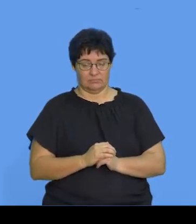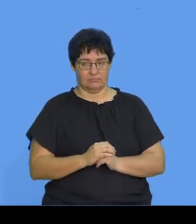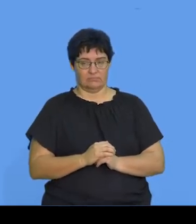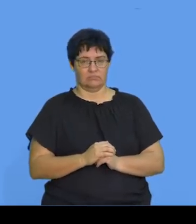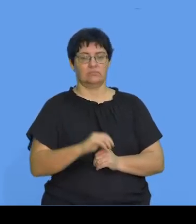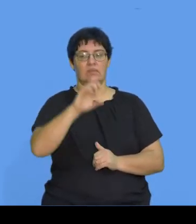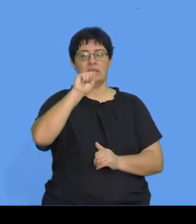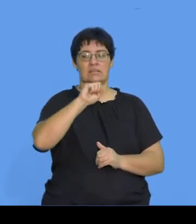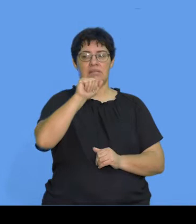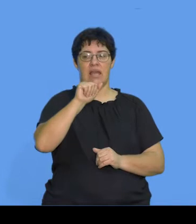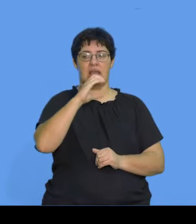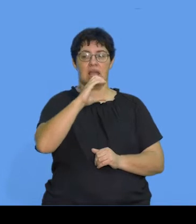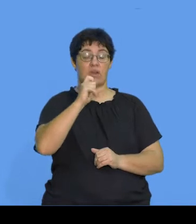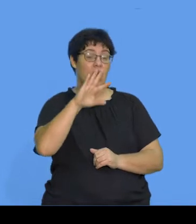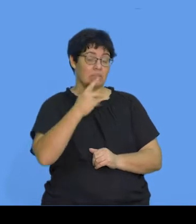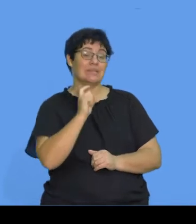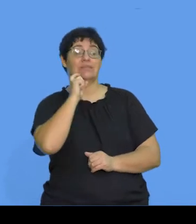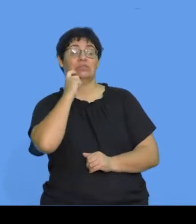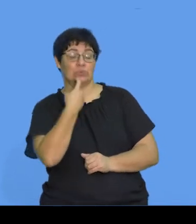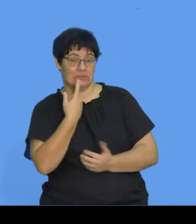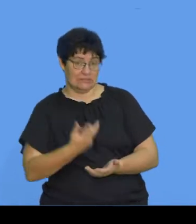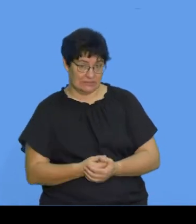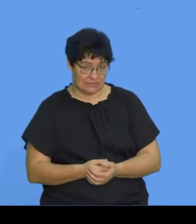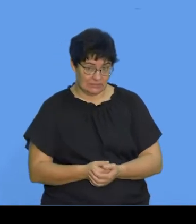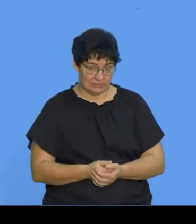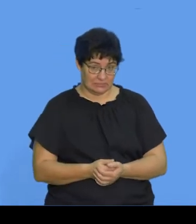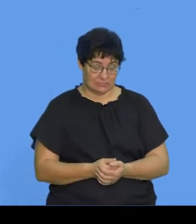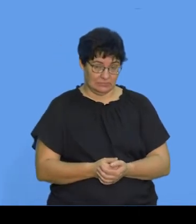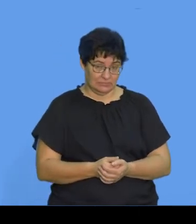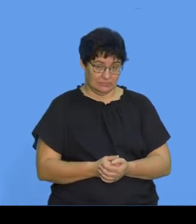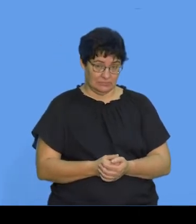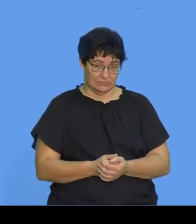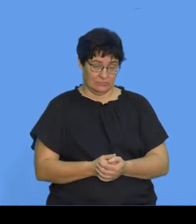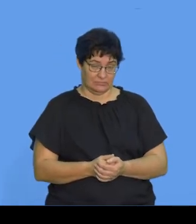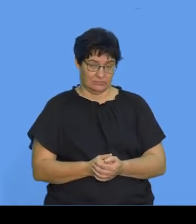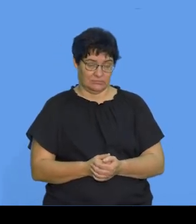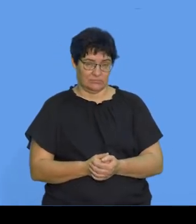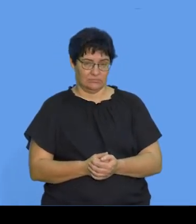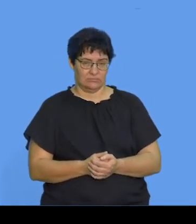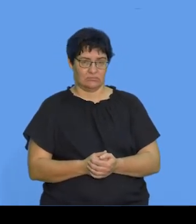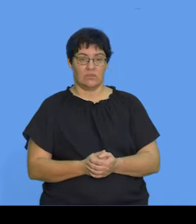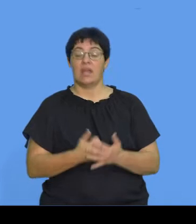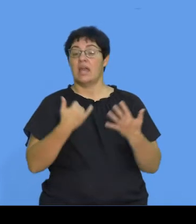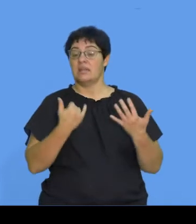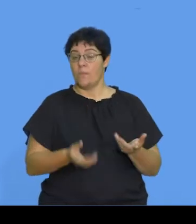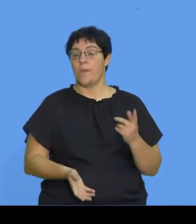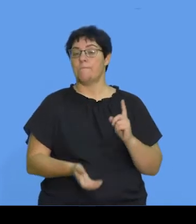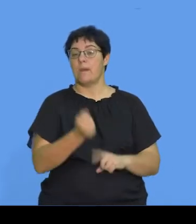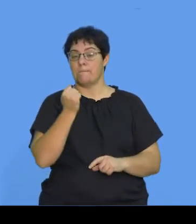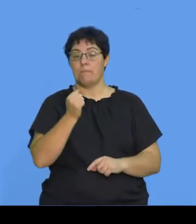What does saccharide mean? Saccharide means sweet. So we have